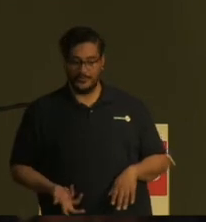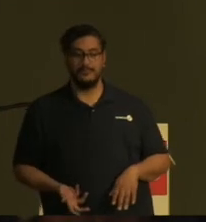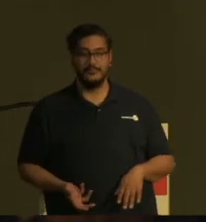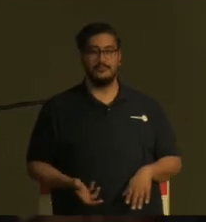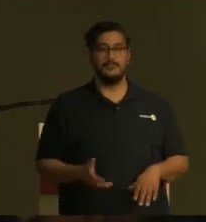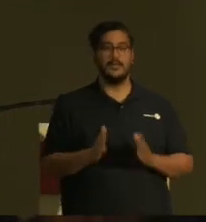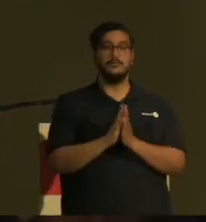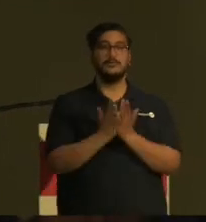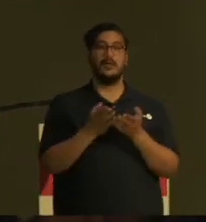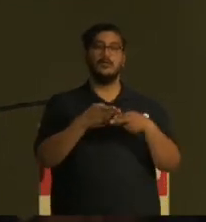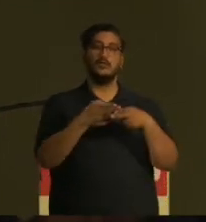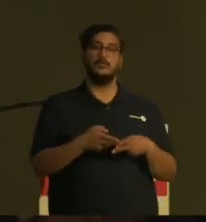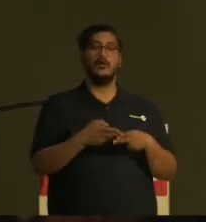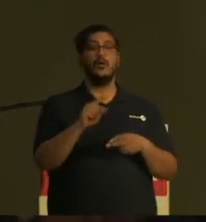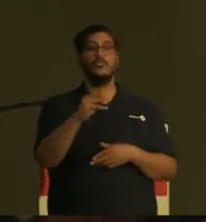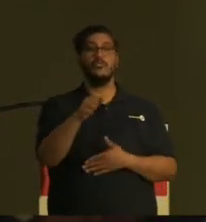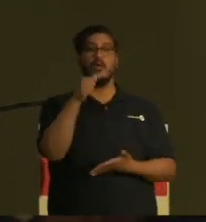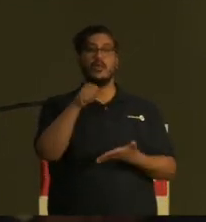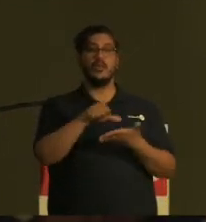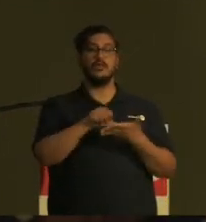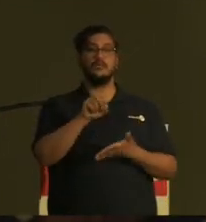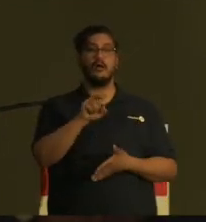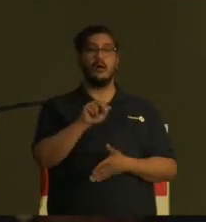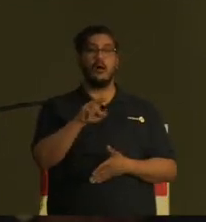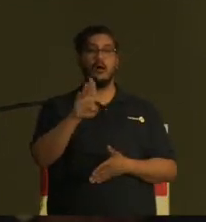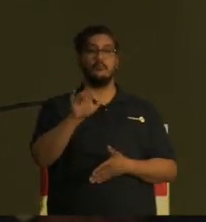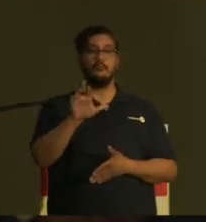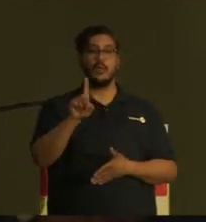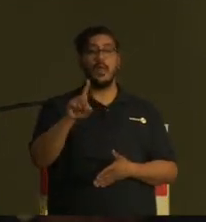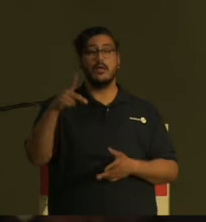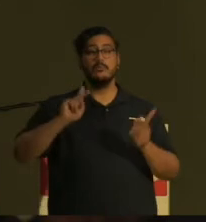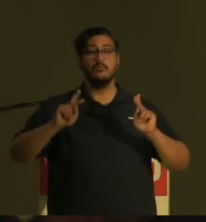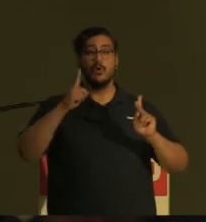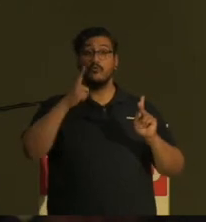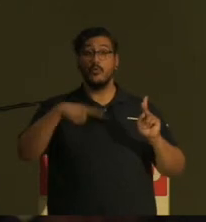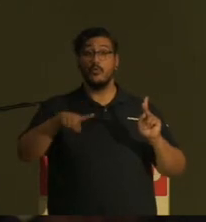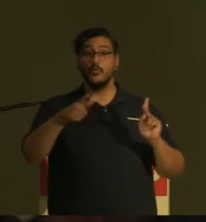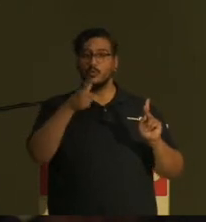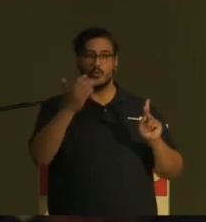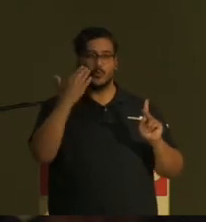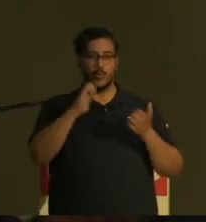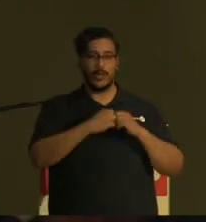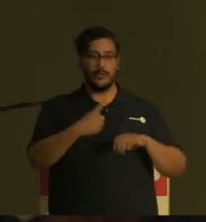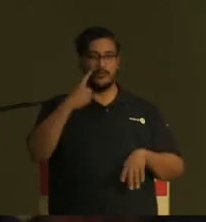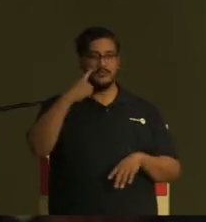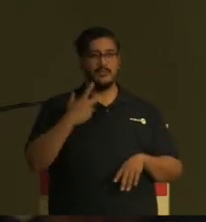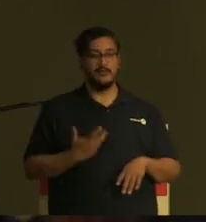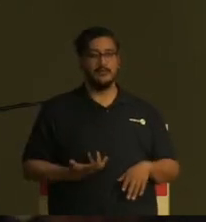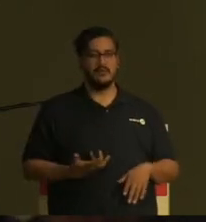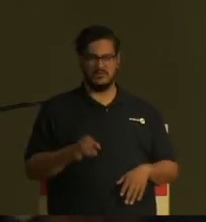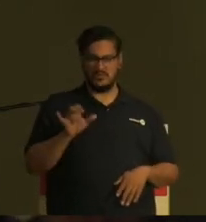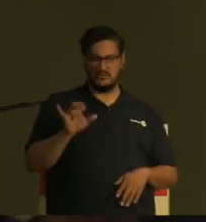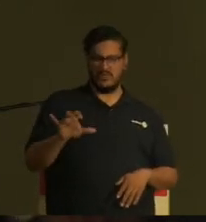text called The Letter on Blind People for Those Who Know How to Think. And so this